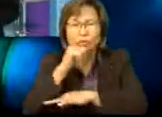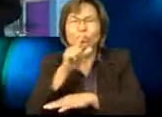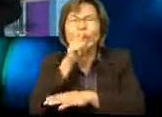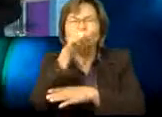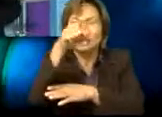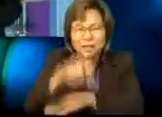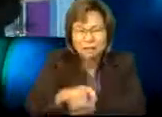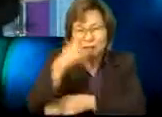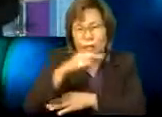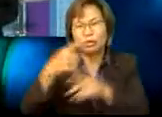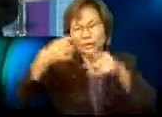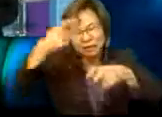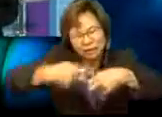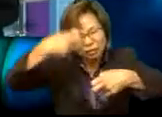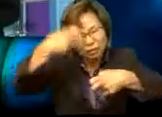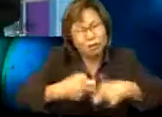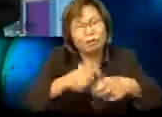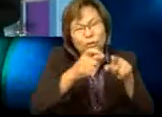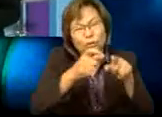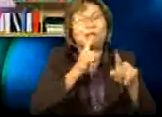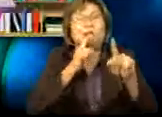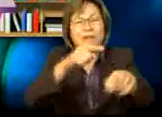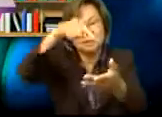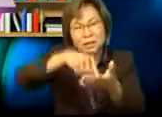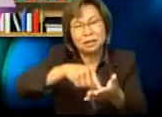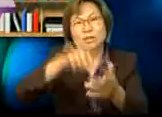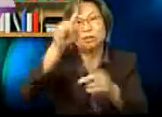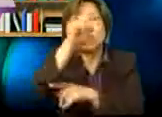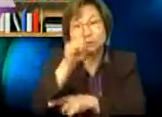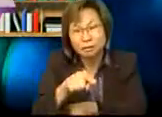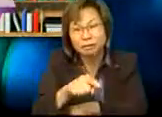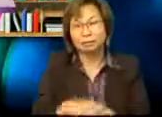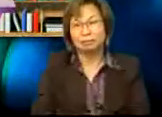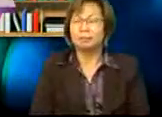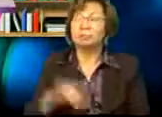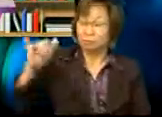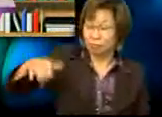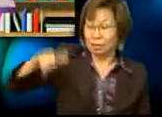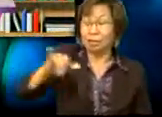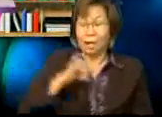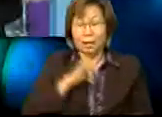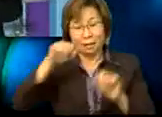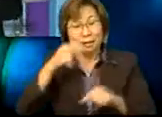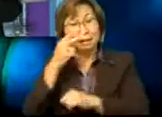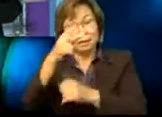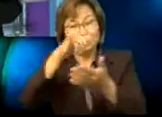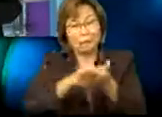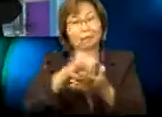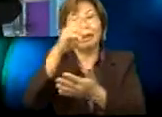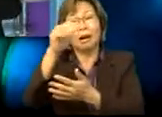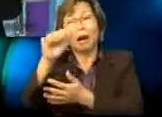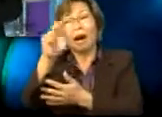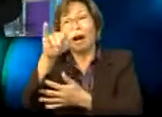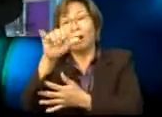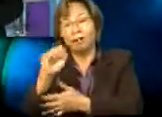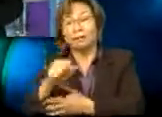difficult words in answering this type of question. Yes, I can see that, Mr. Aris. Now, these are some